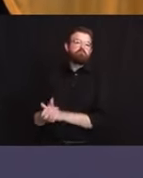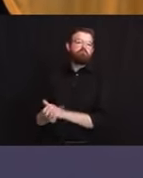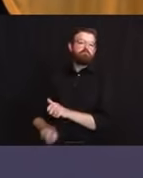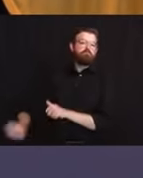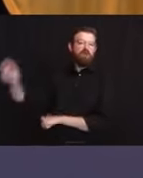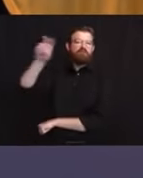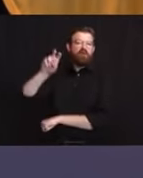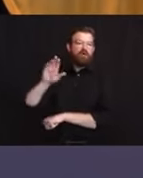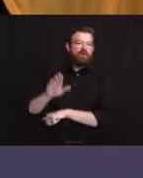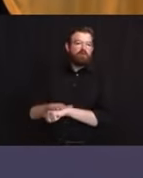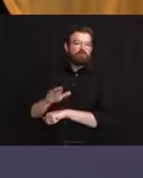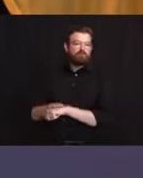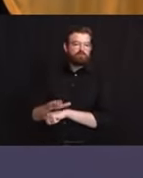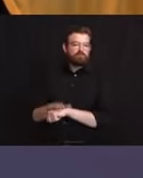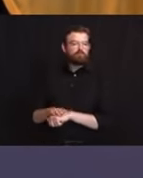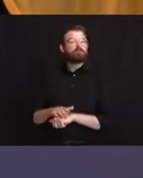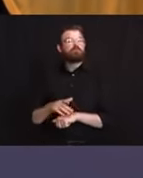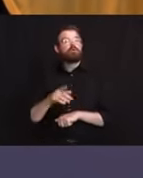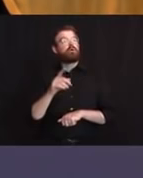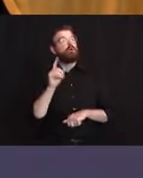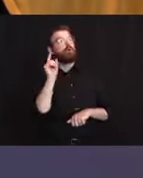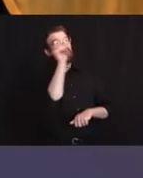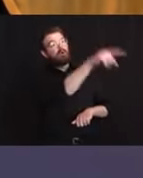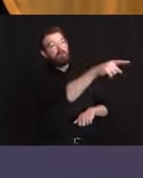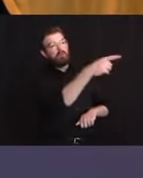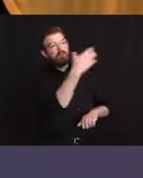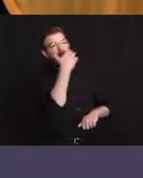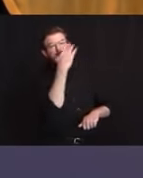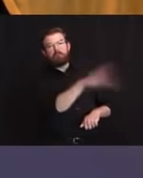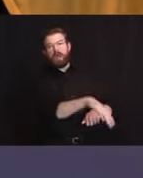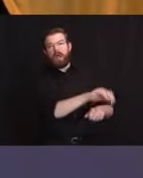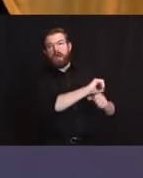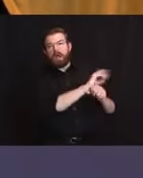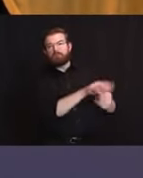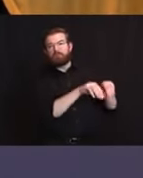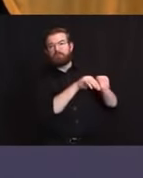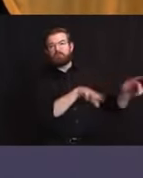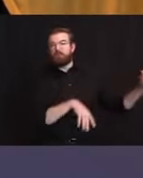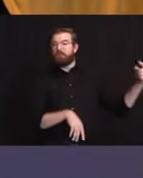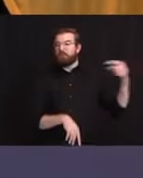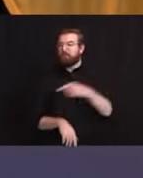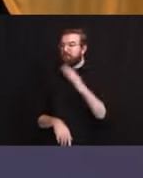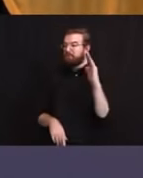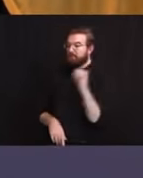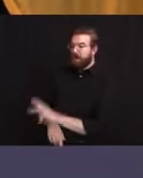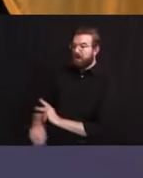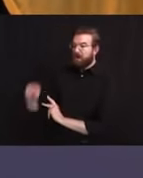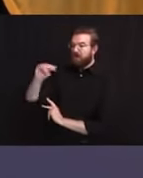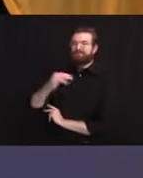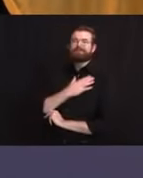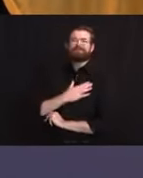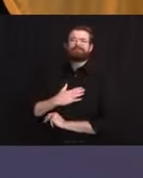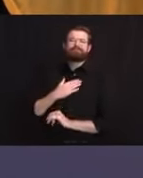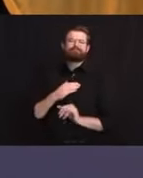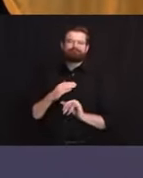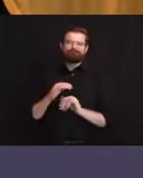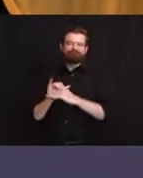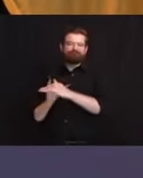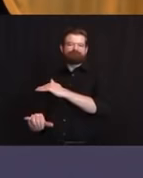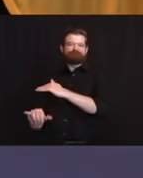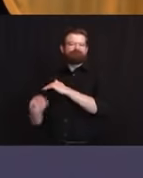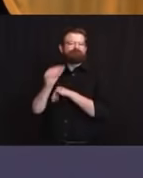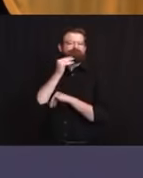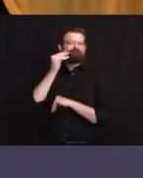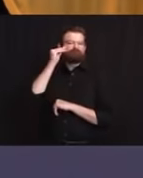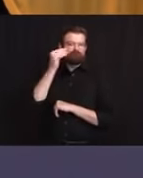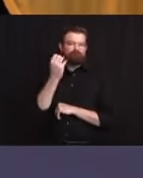personal responsibility. Judy's mentioned the technology survey, the extent to which we feel good about where that stands.